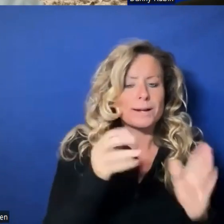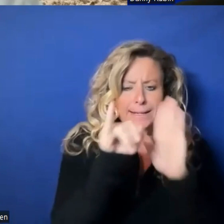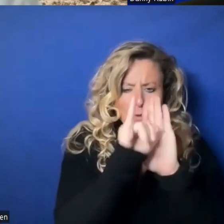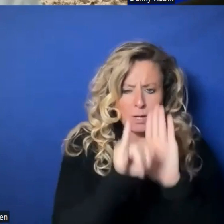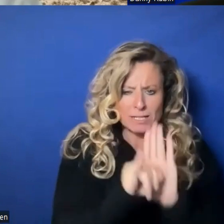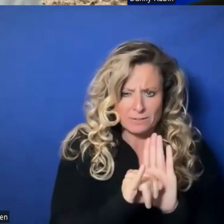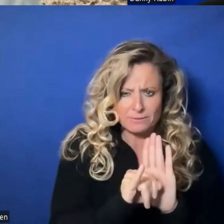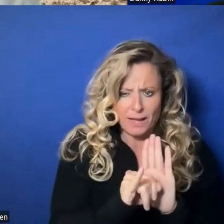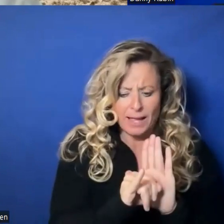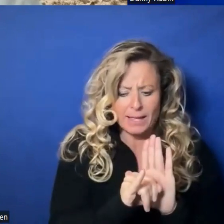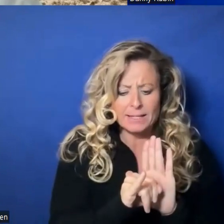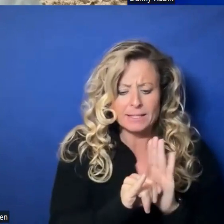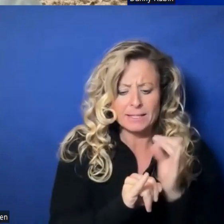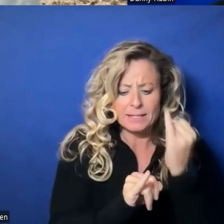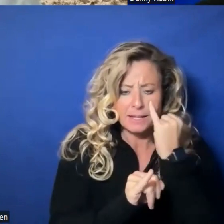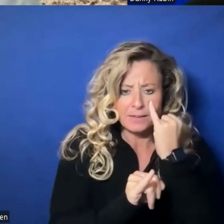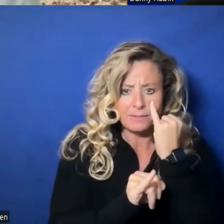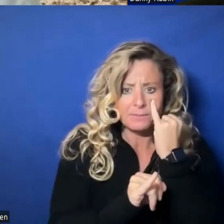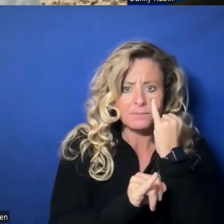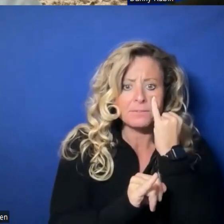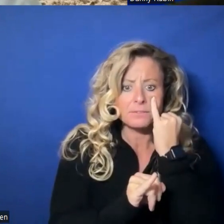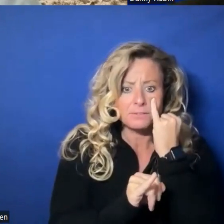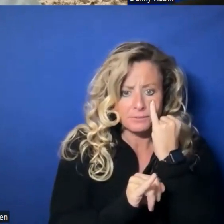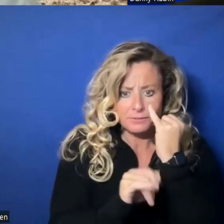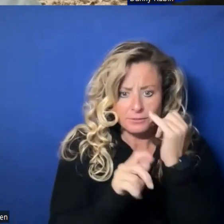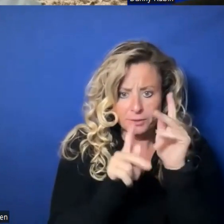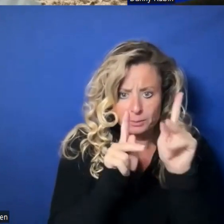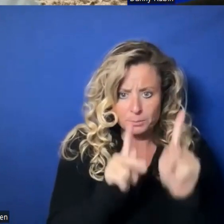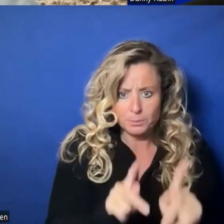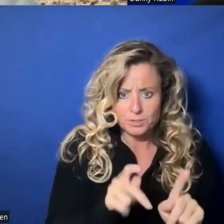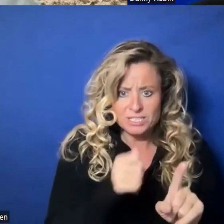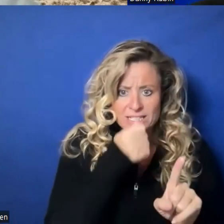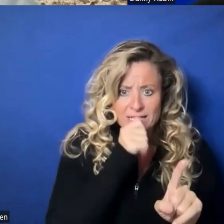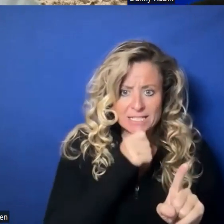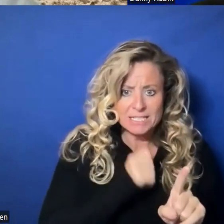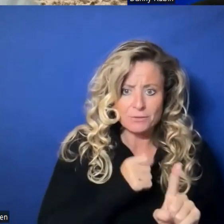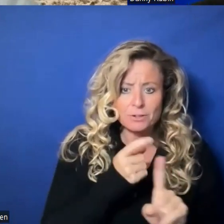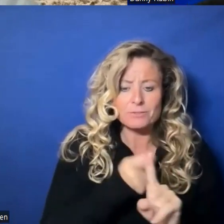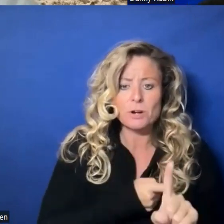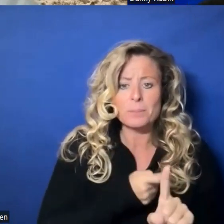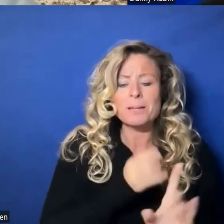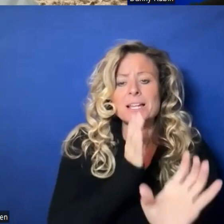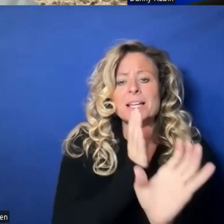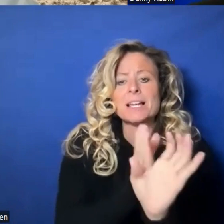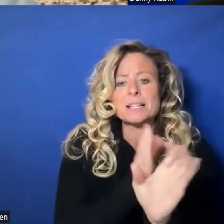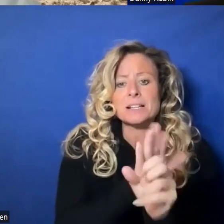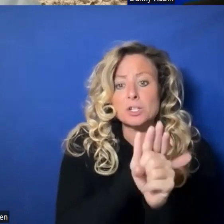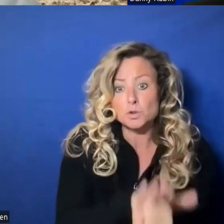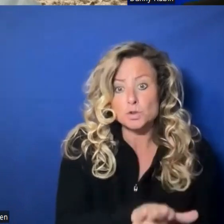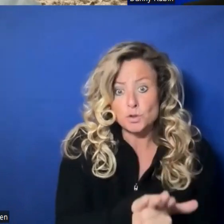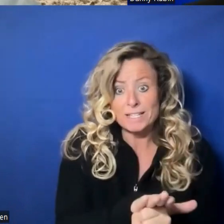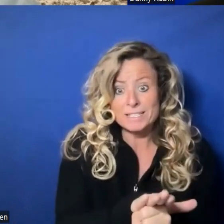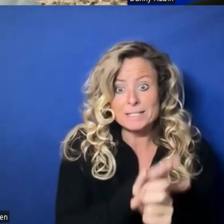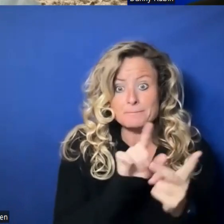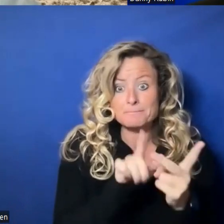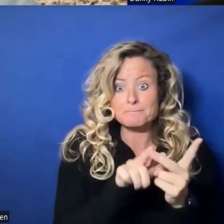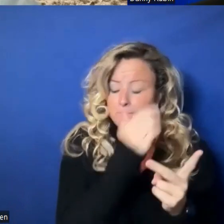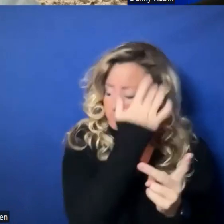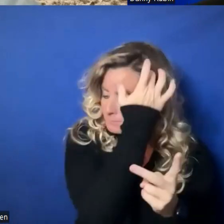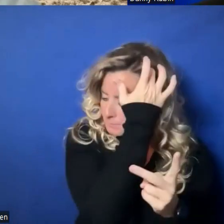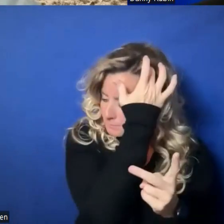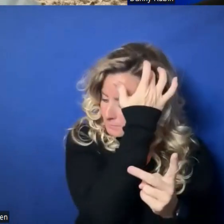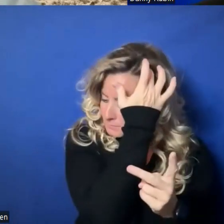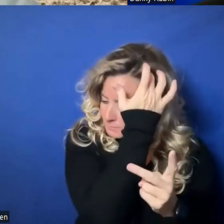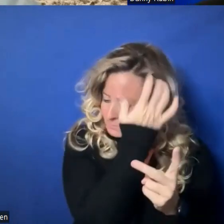identify whether someone is suffering from psychological stress and